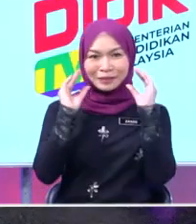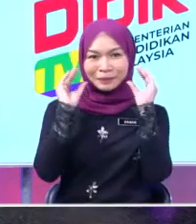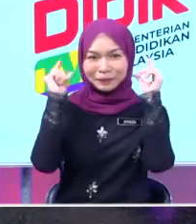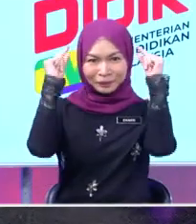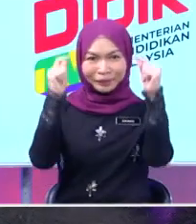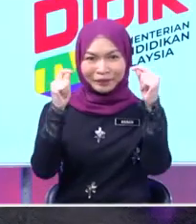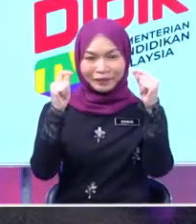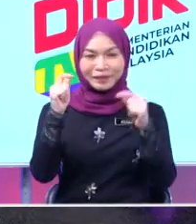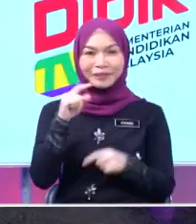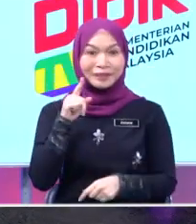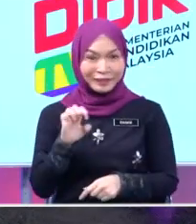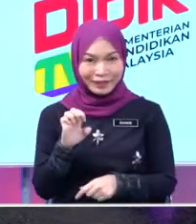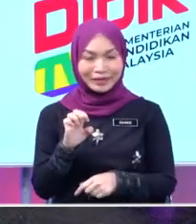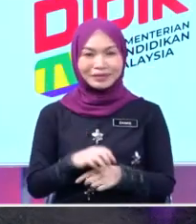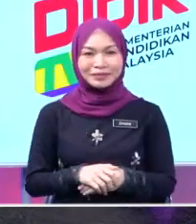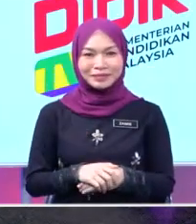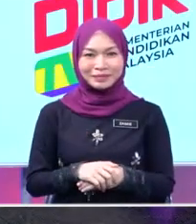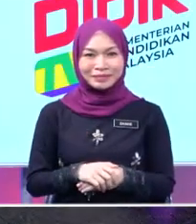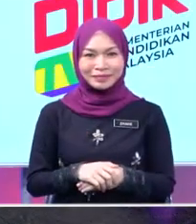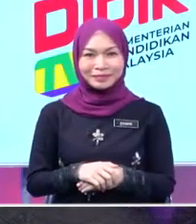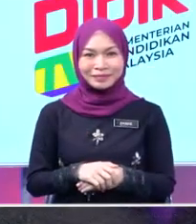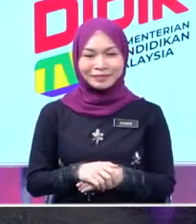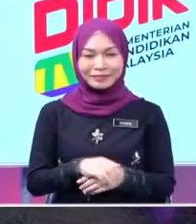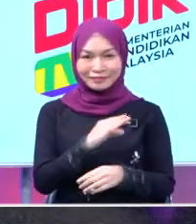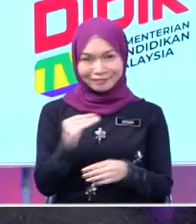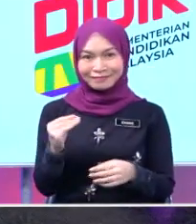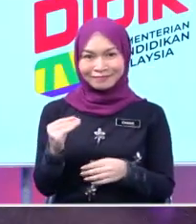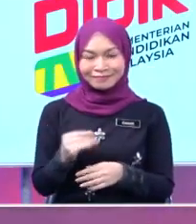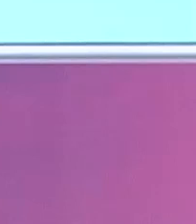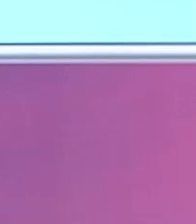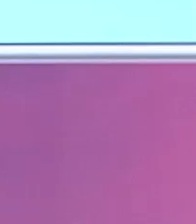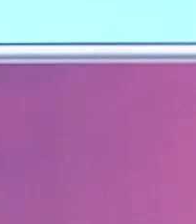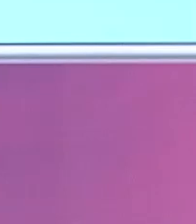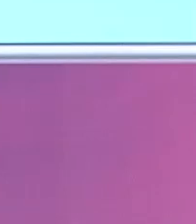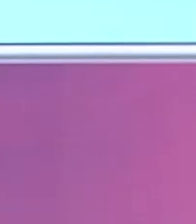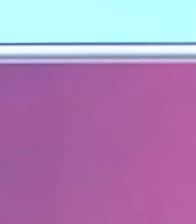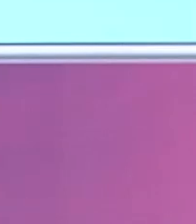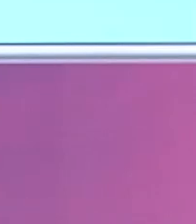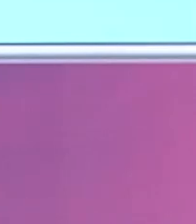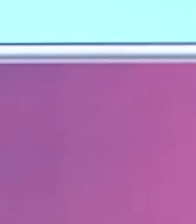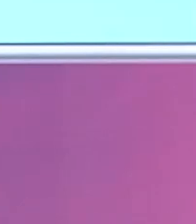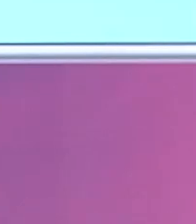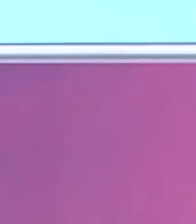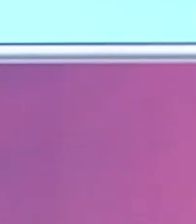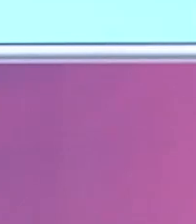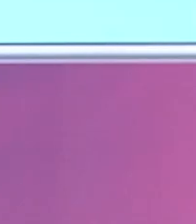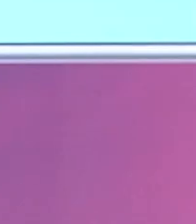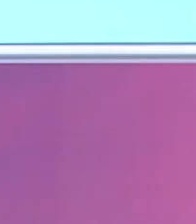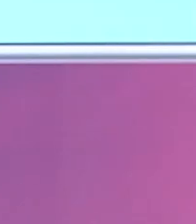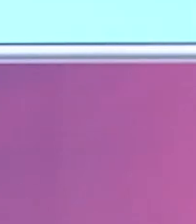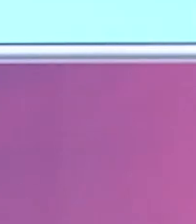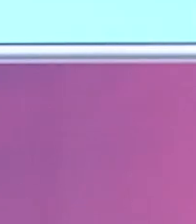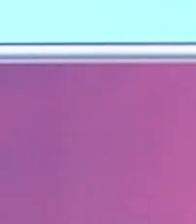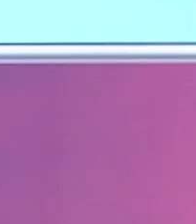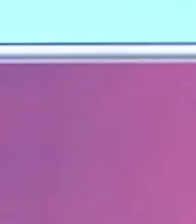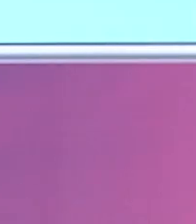interpreter, Puan Zaimi. And so today we are so excited to be learning Bahasa Inggeris together with both our teachers